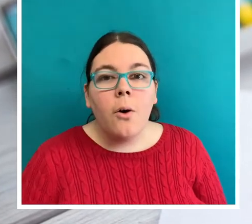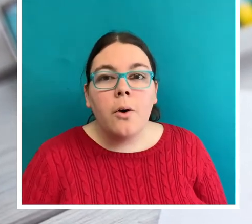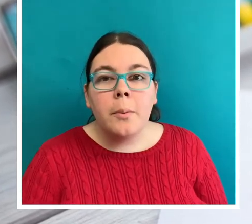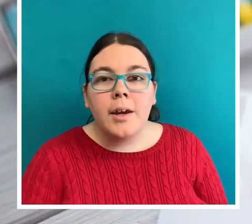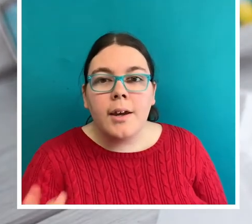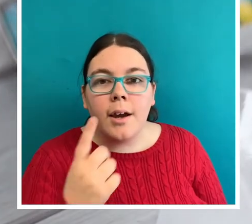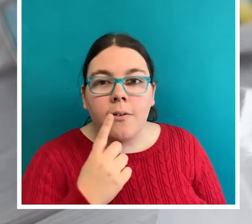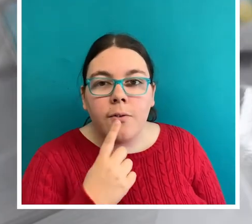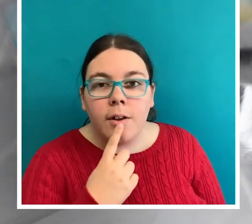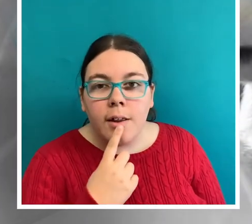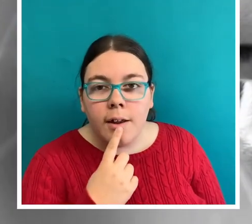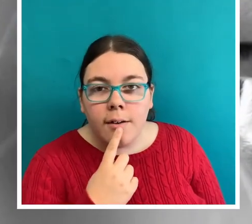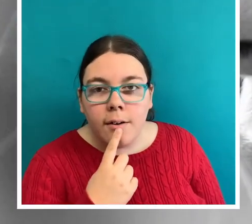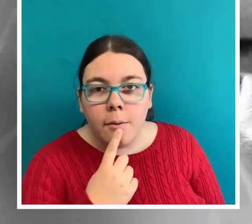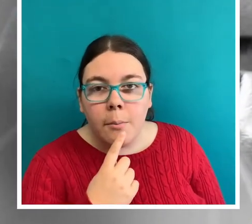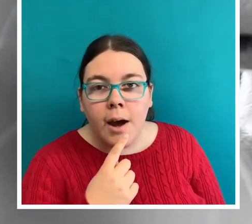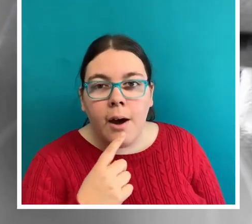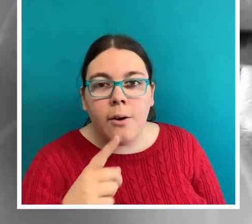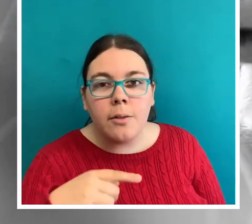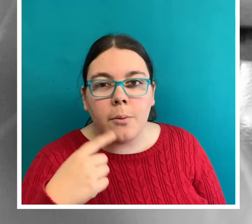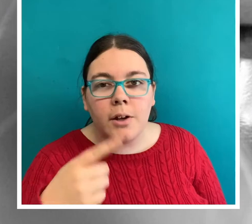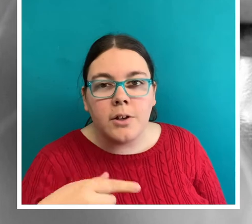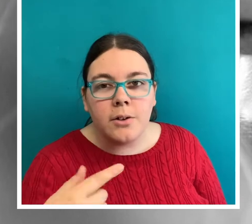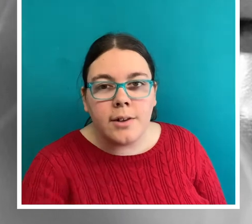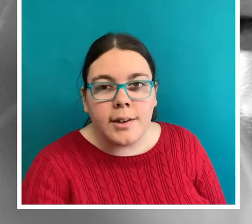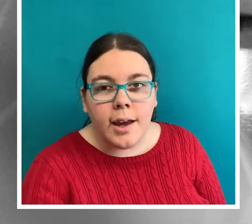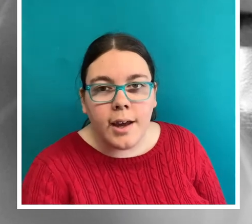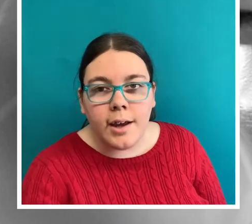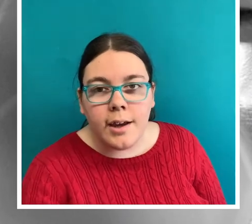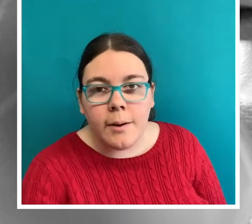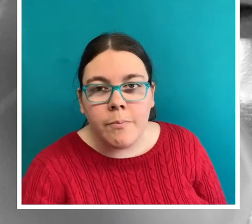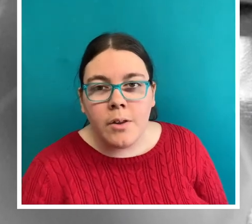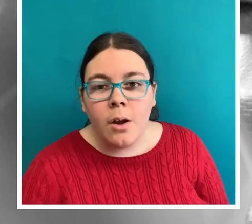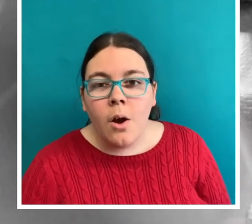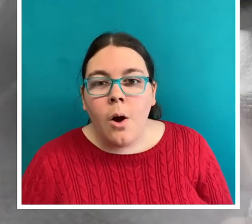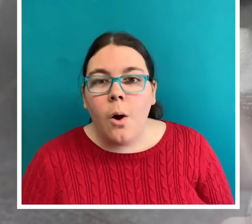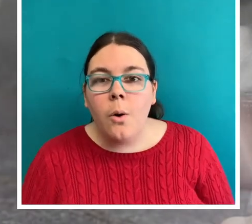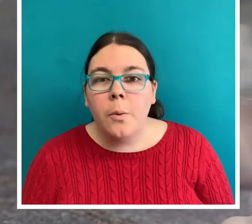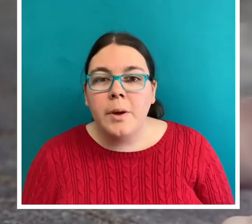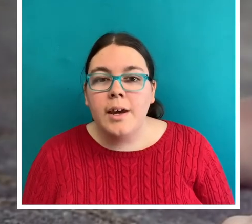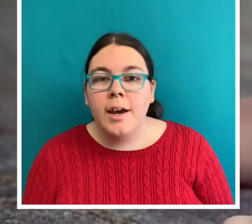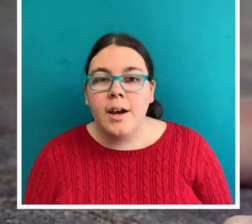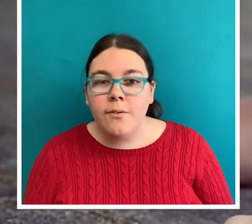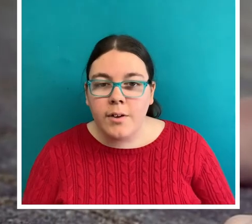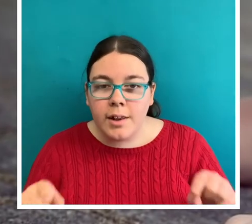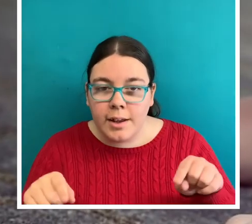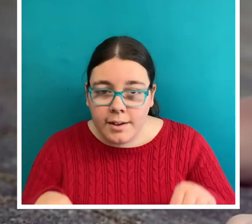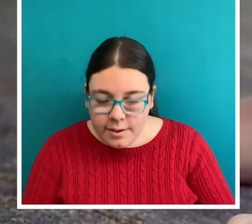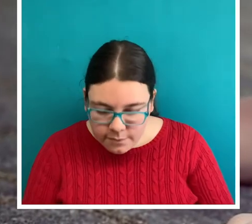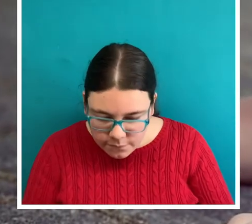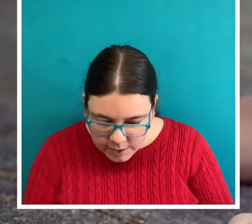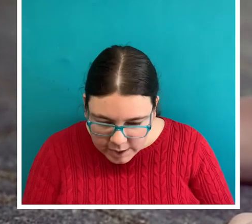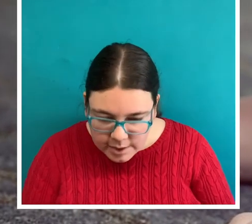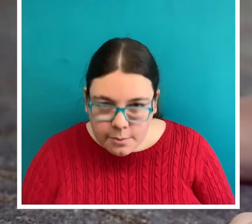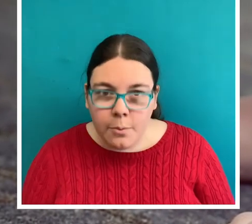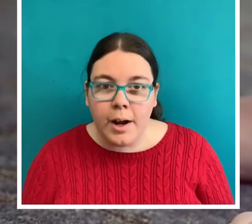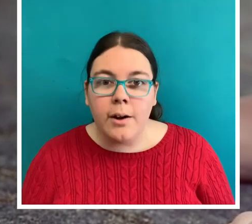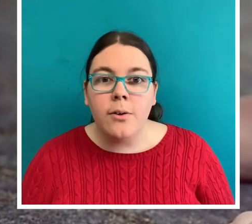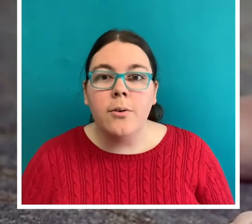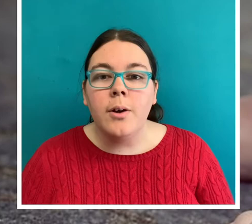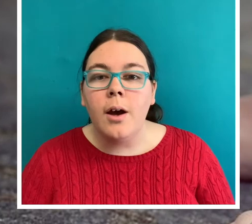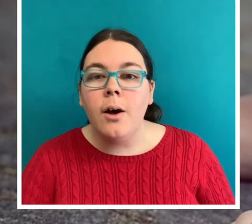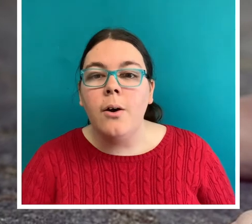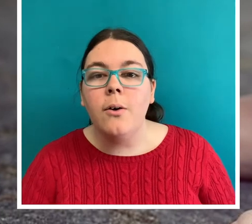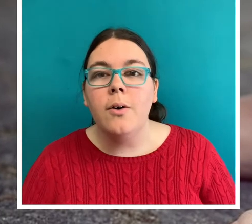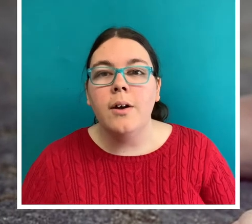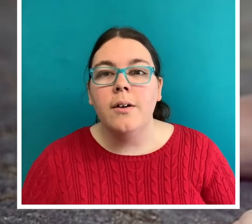oh be careful little mouth what you say oh be careful little feet where